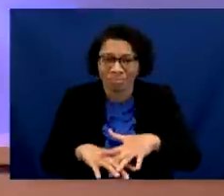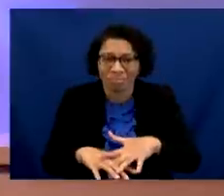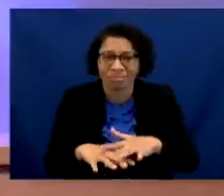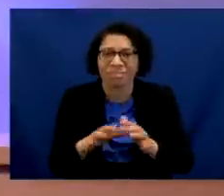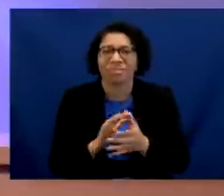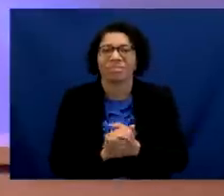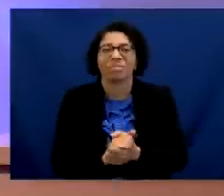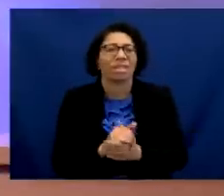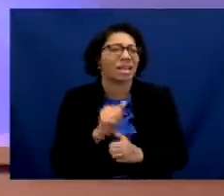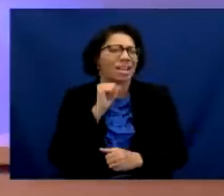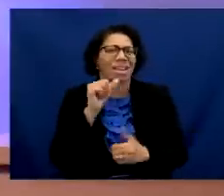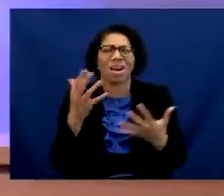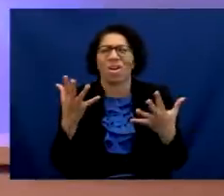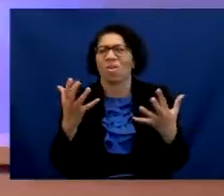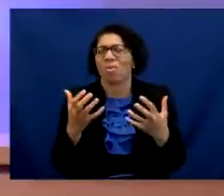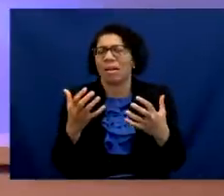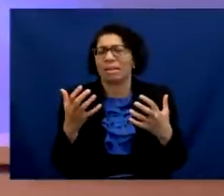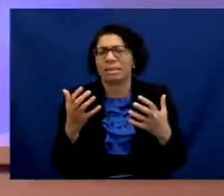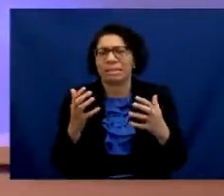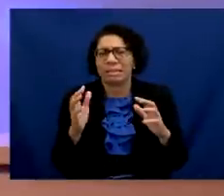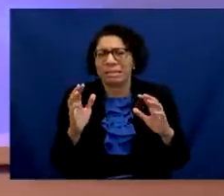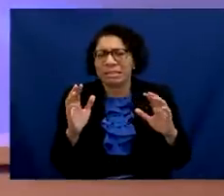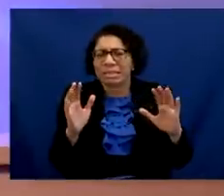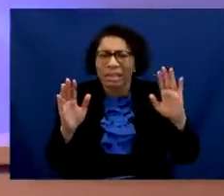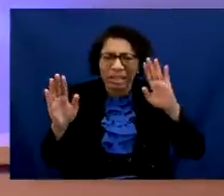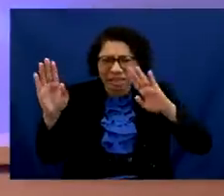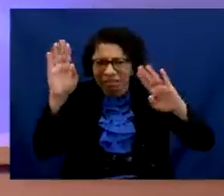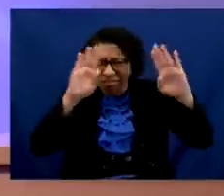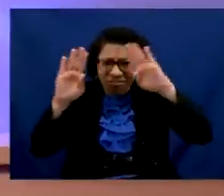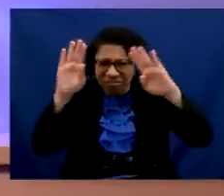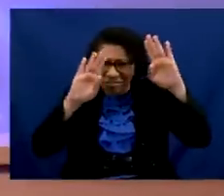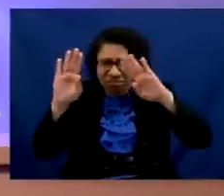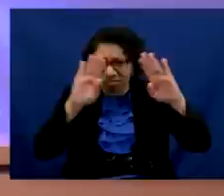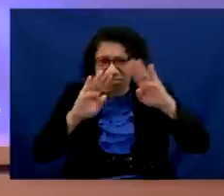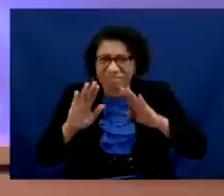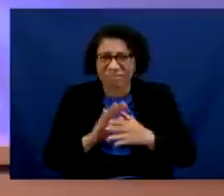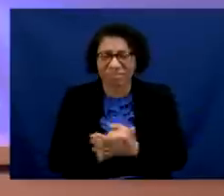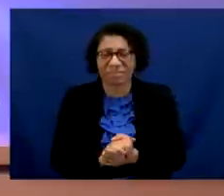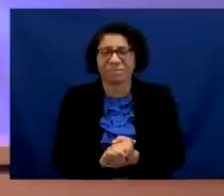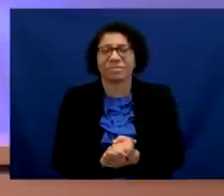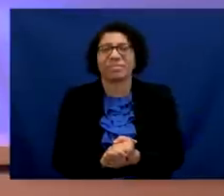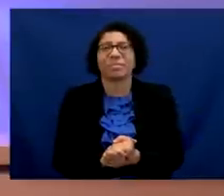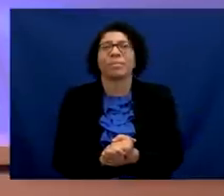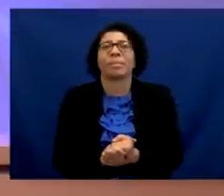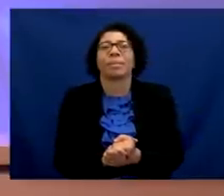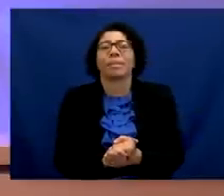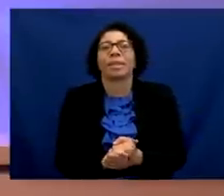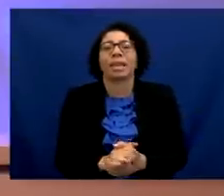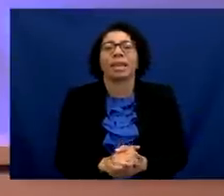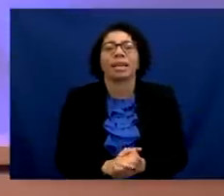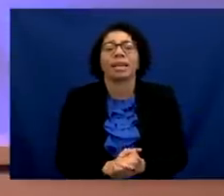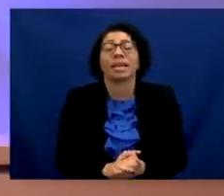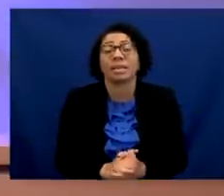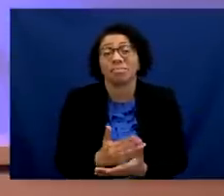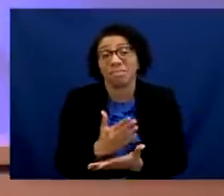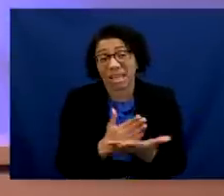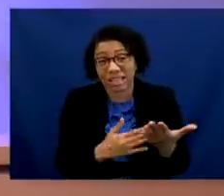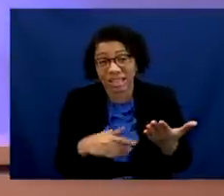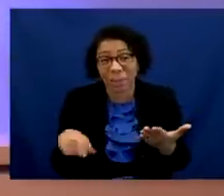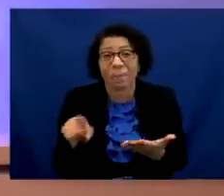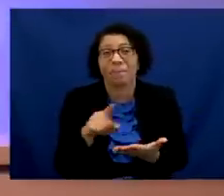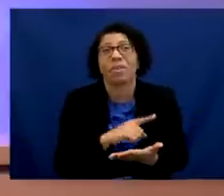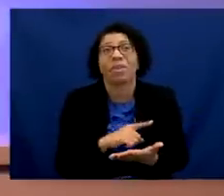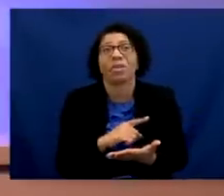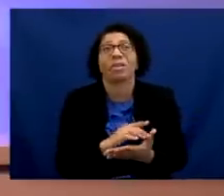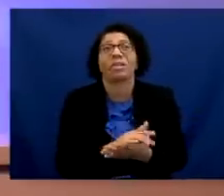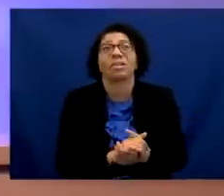much anxiety. But please don't stop calling. And if you have to do as some of our creative members have done, if you get